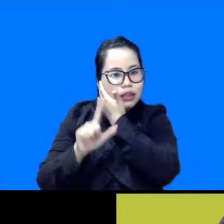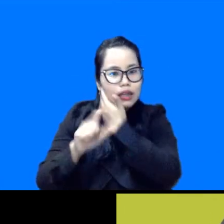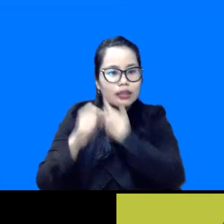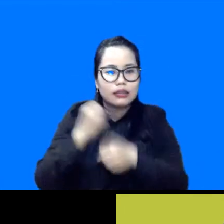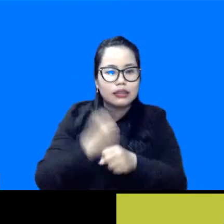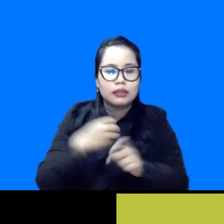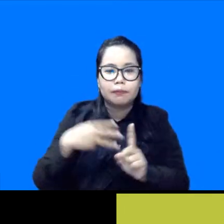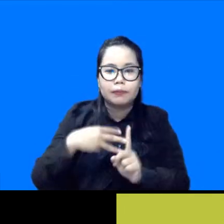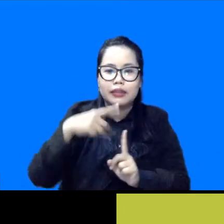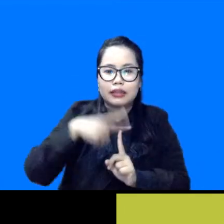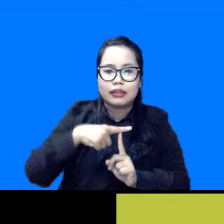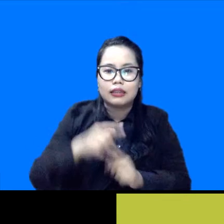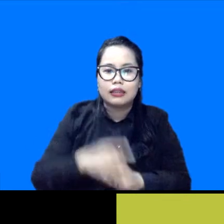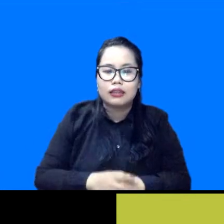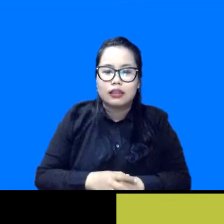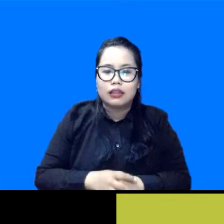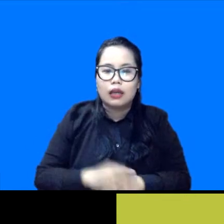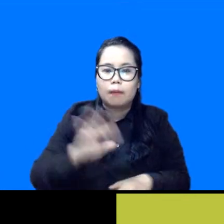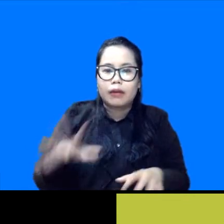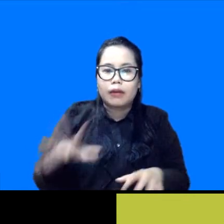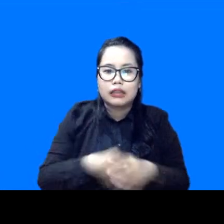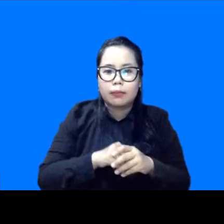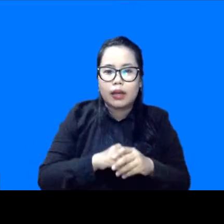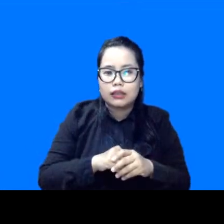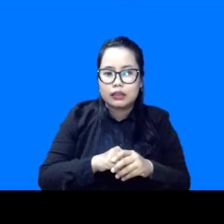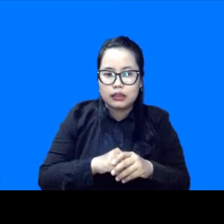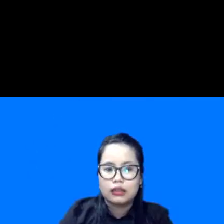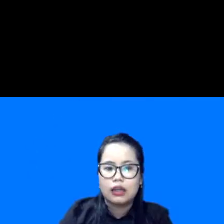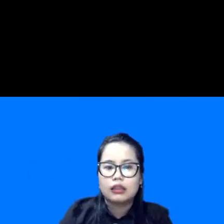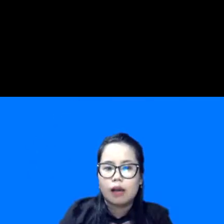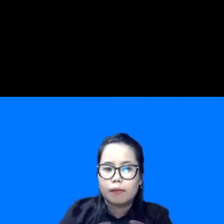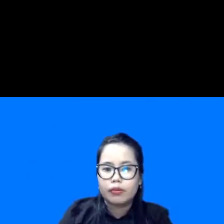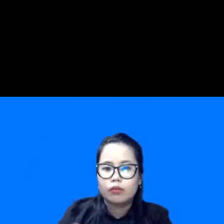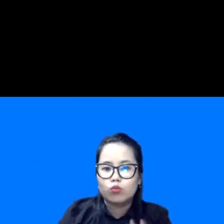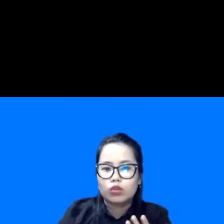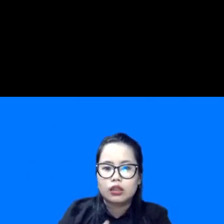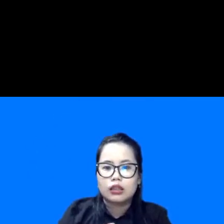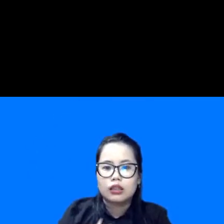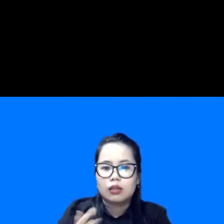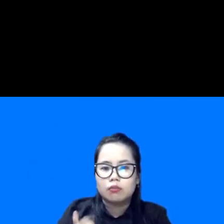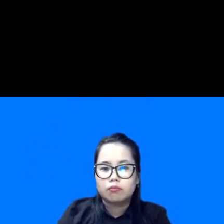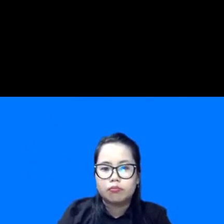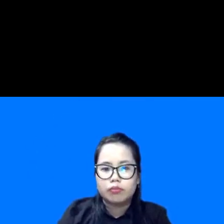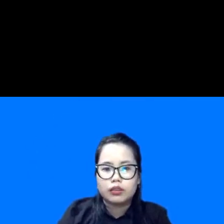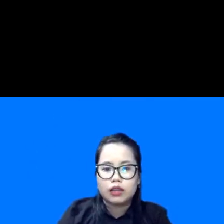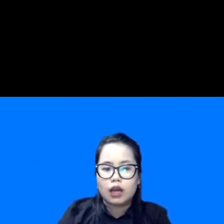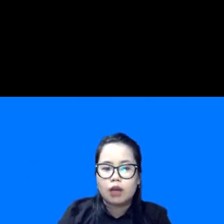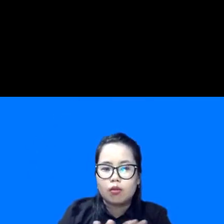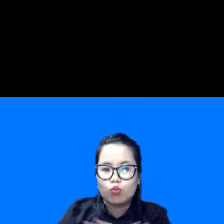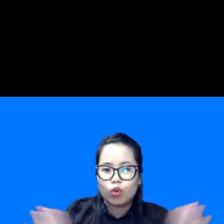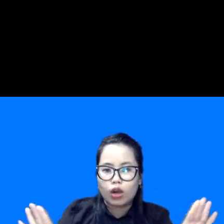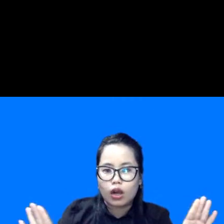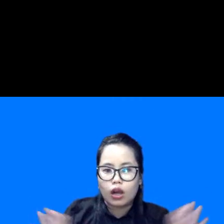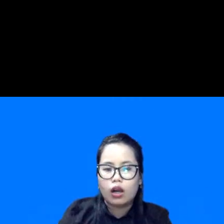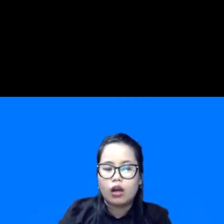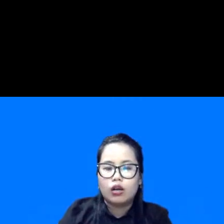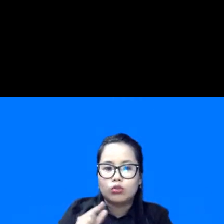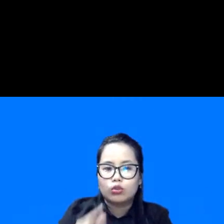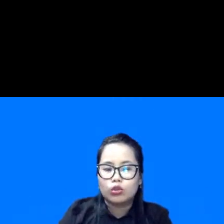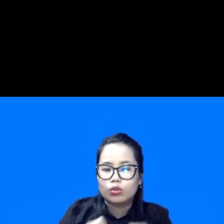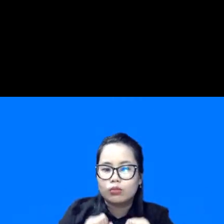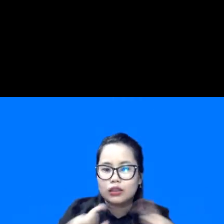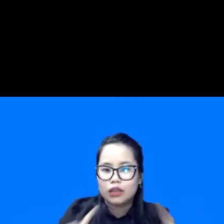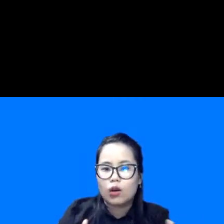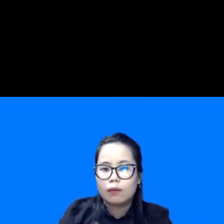participations like that, but maybe we can open to answer this question as natural as possible,